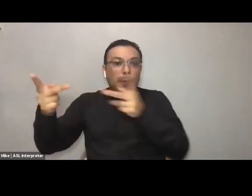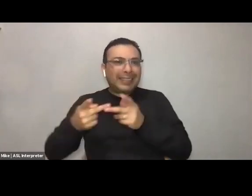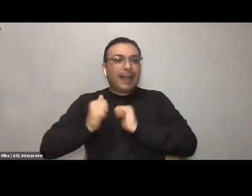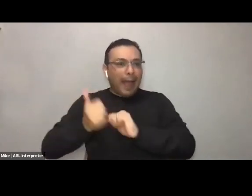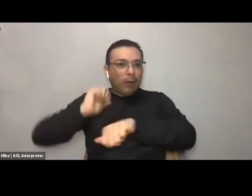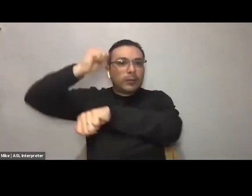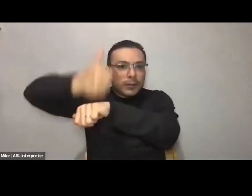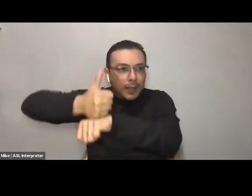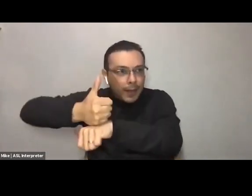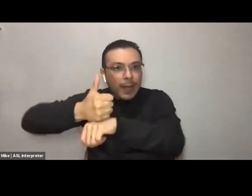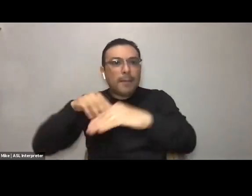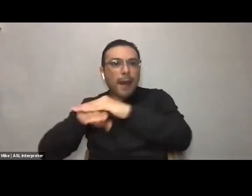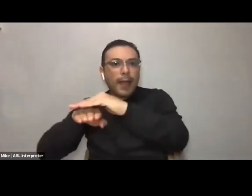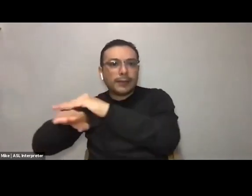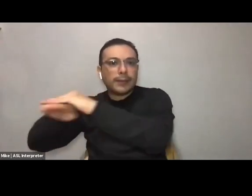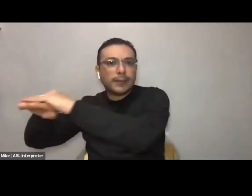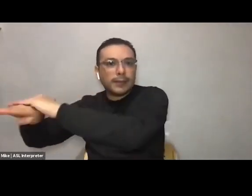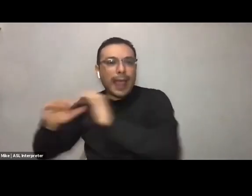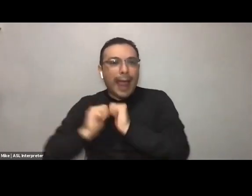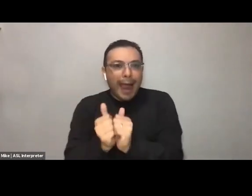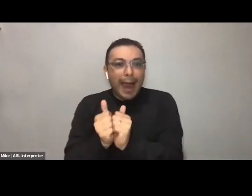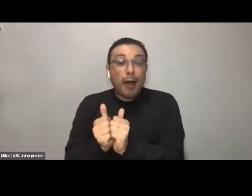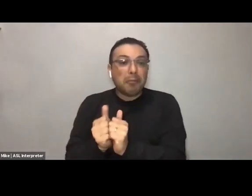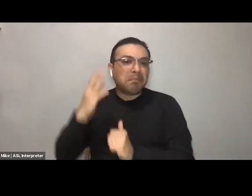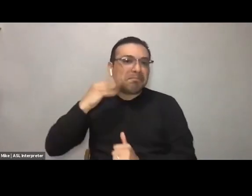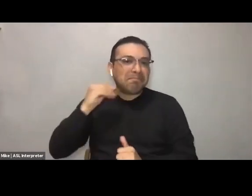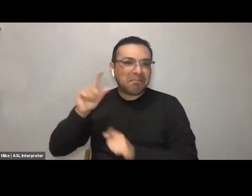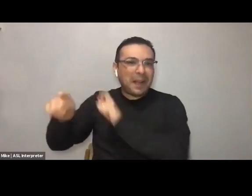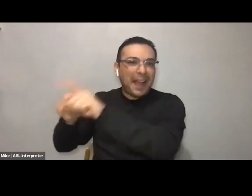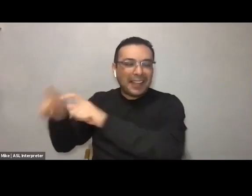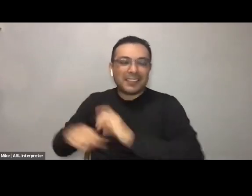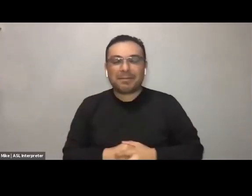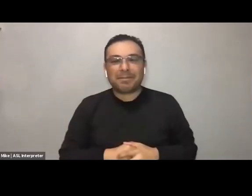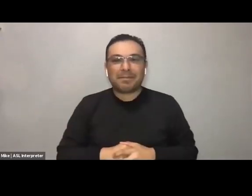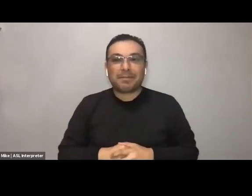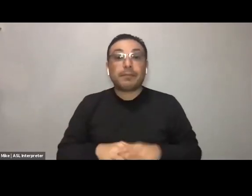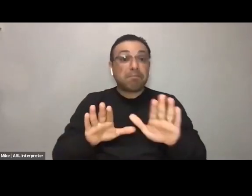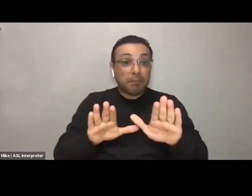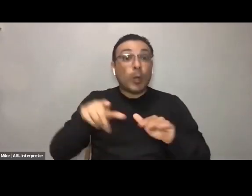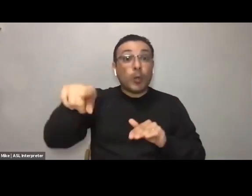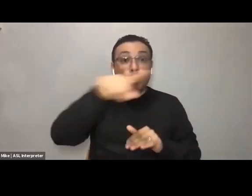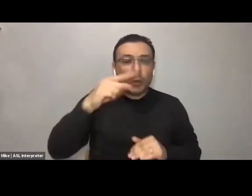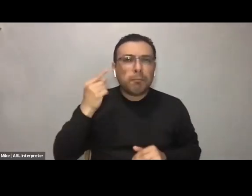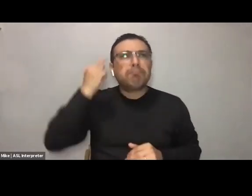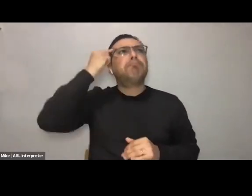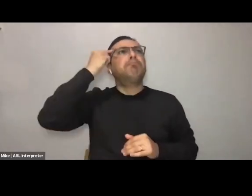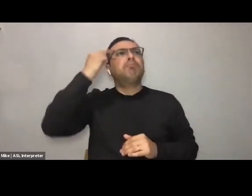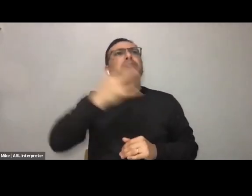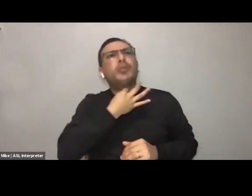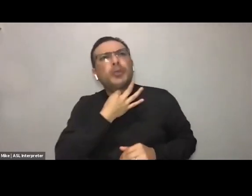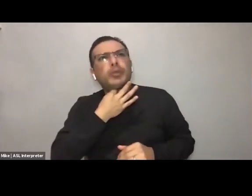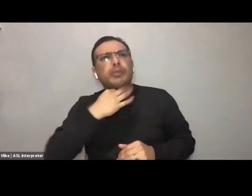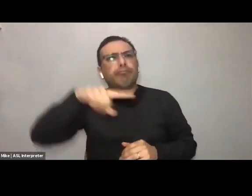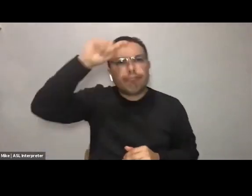past few months in particular. I do want to remind you that as questions arise, you can type them into Zoom's Q&A